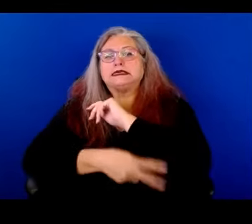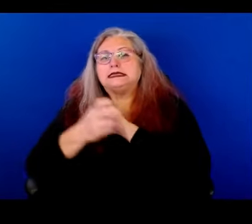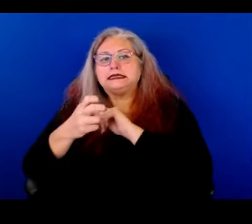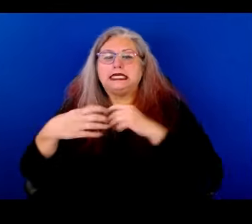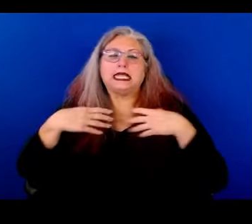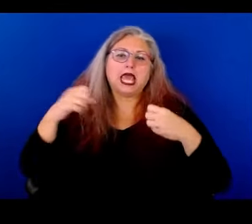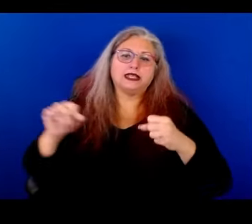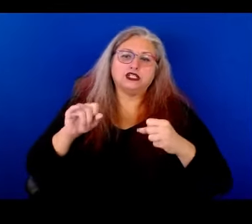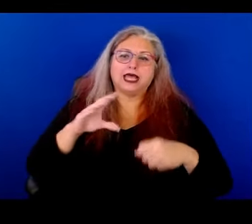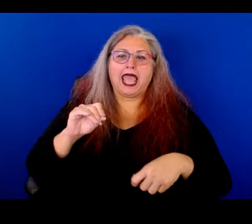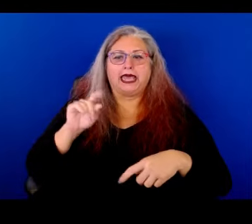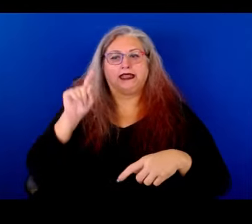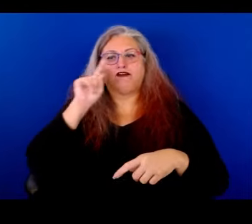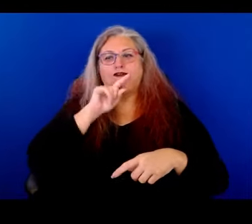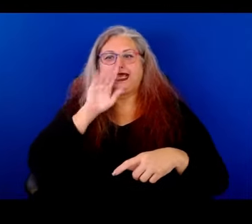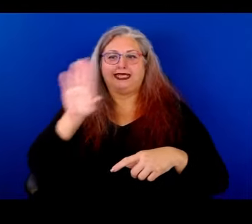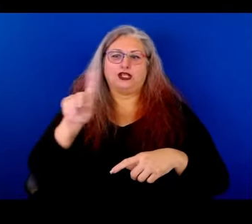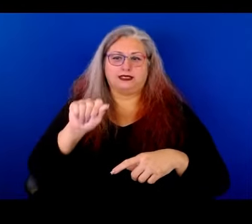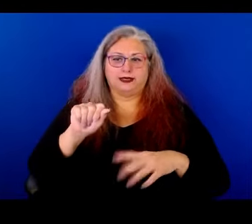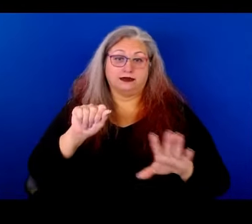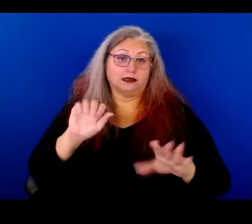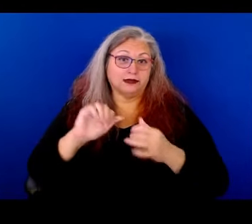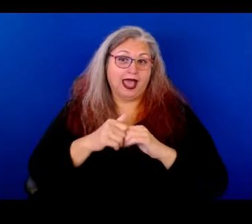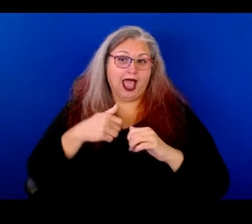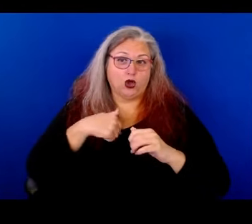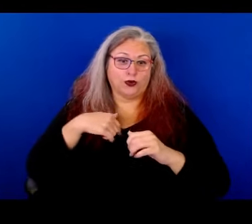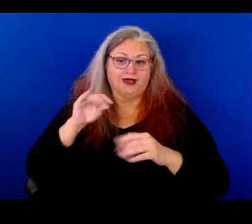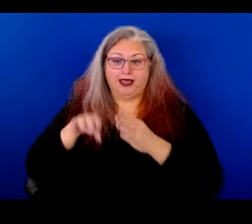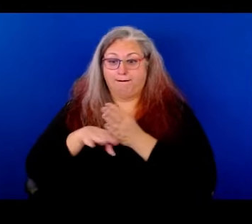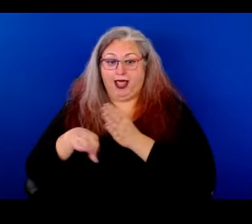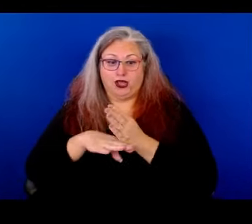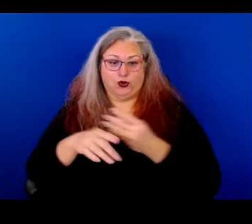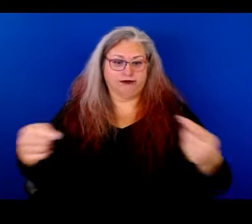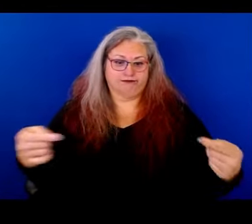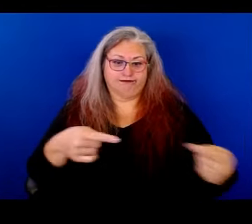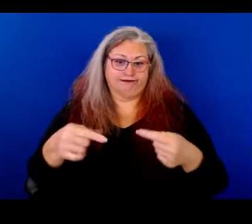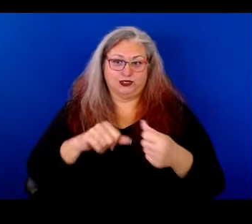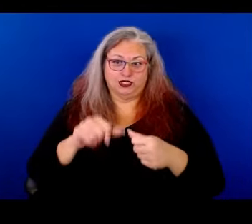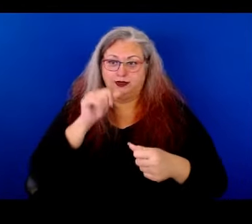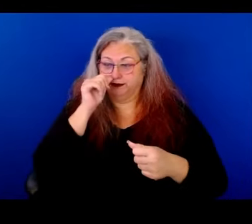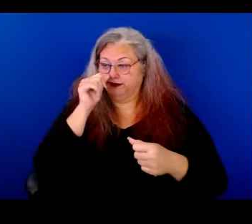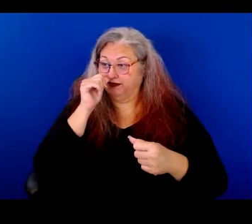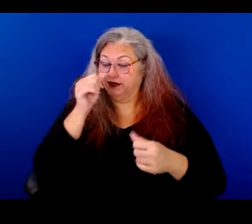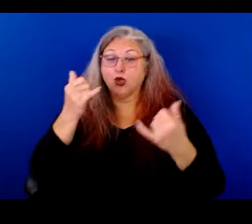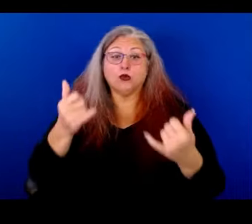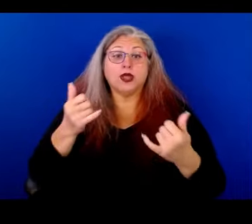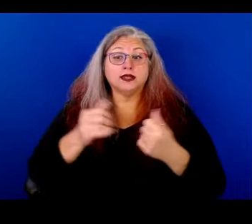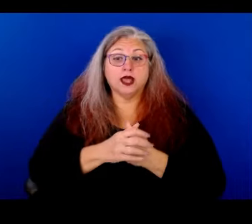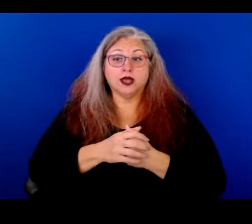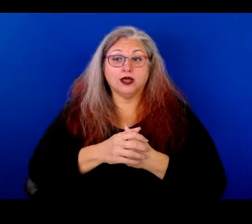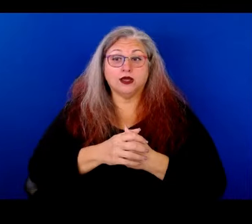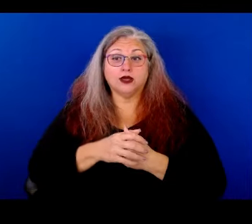stealing healthcare and faking disabilities. That's how we pit minorities against each other. And right now,